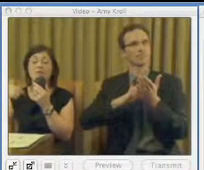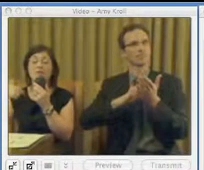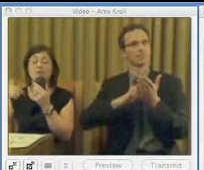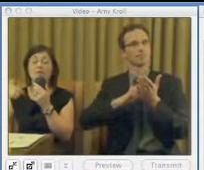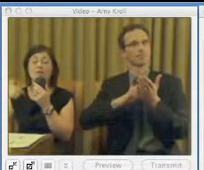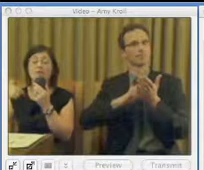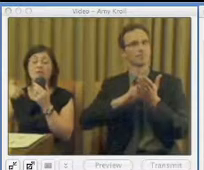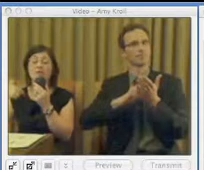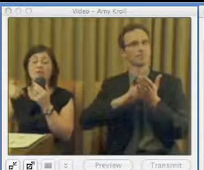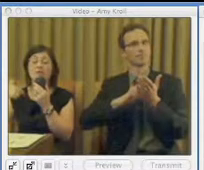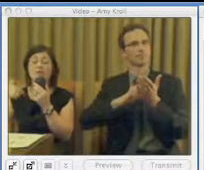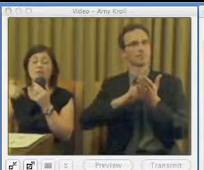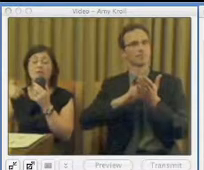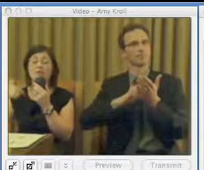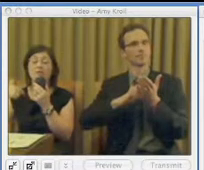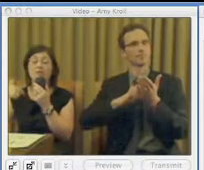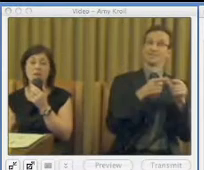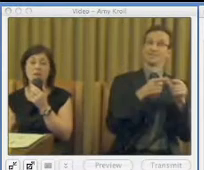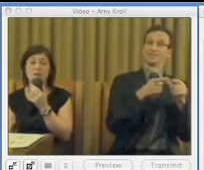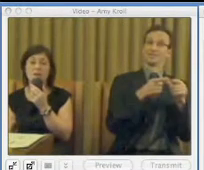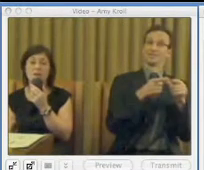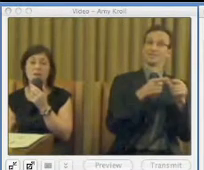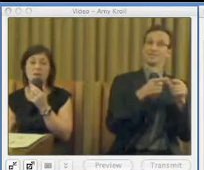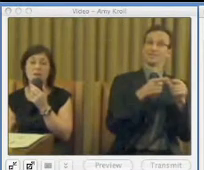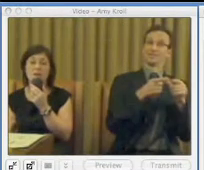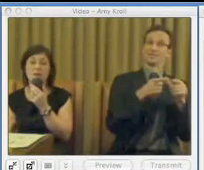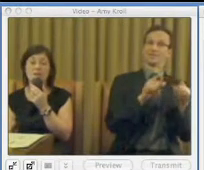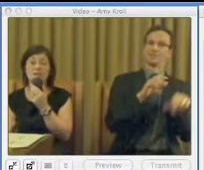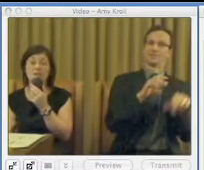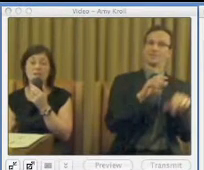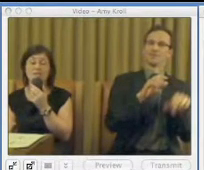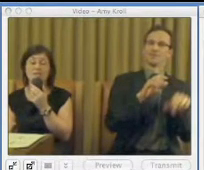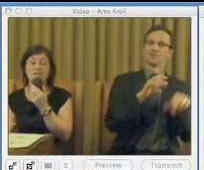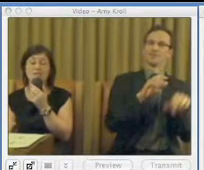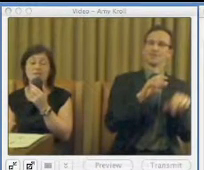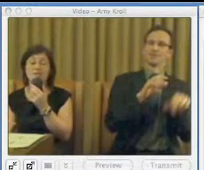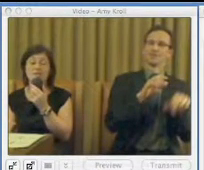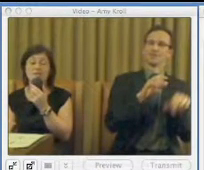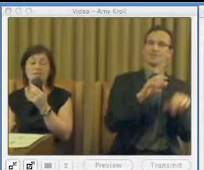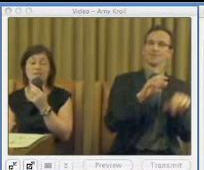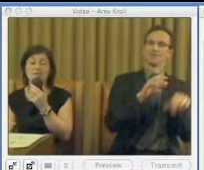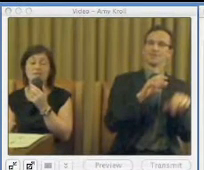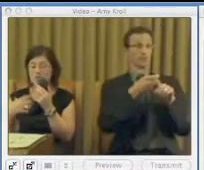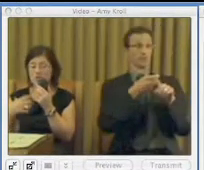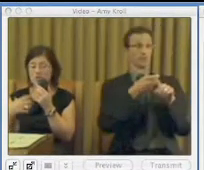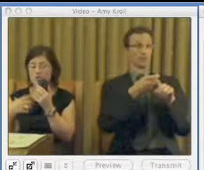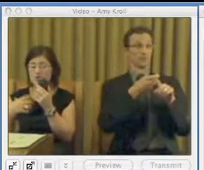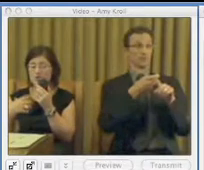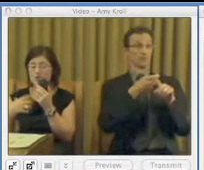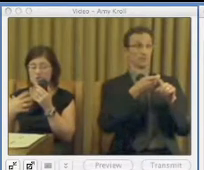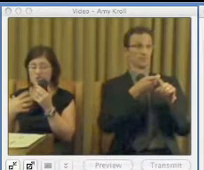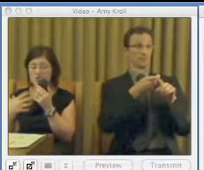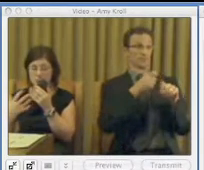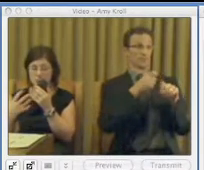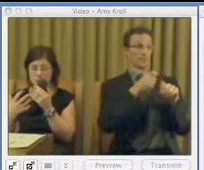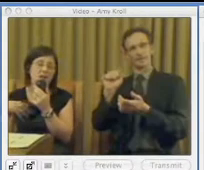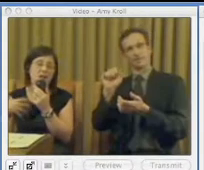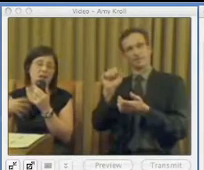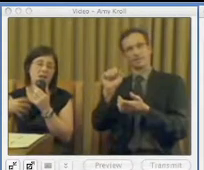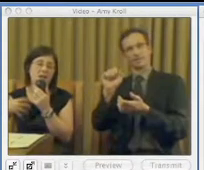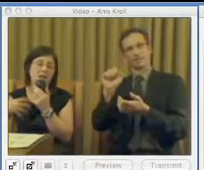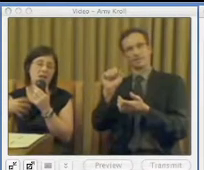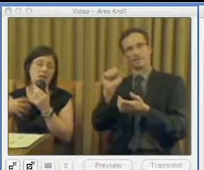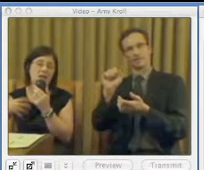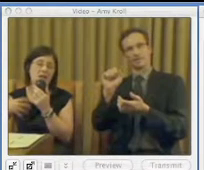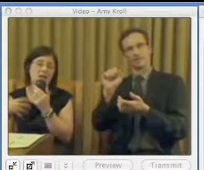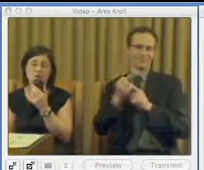learned, but most of our work is in that direction, from English into American Sign Language, or in my case,